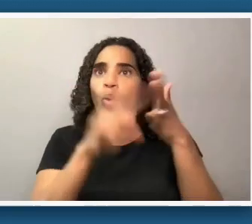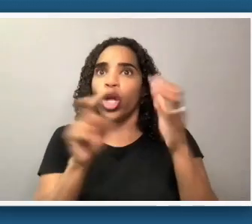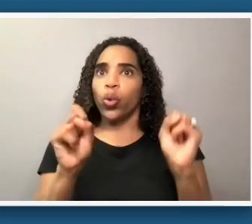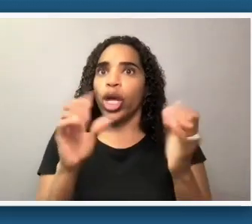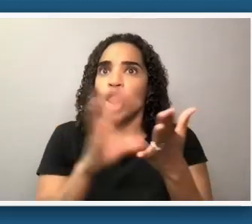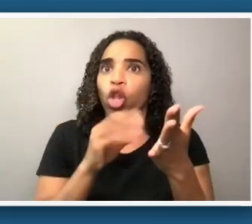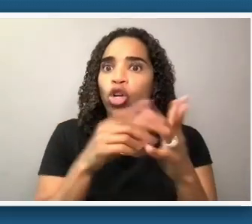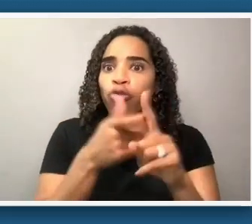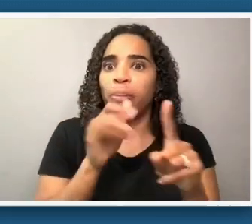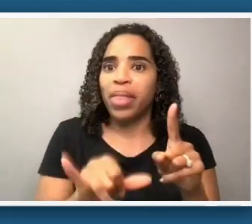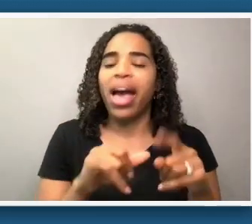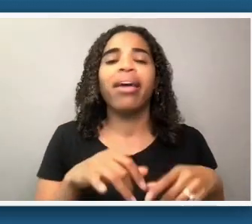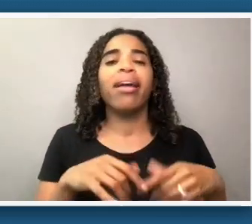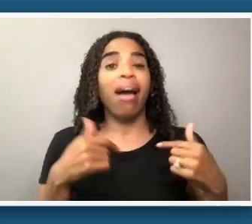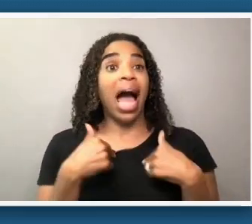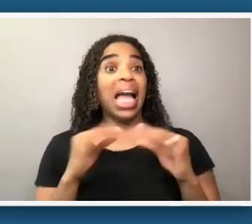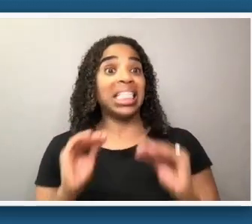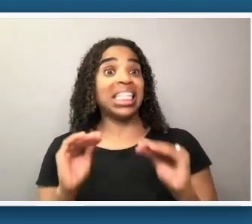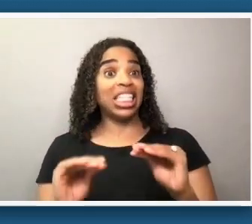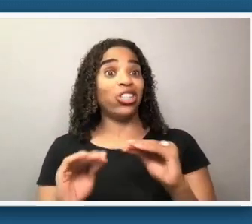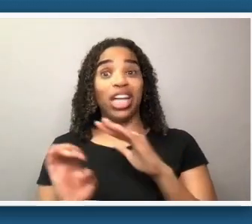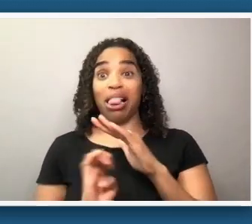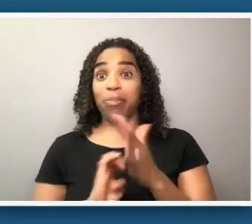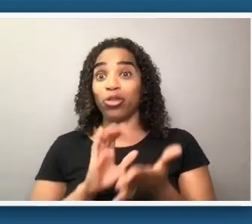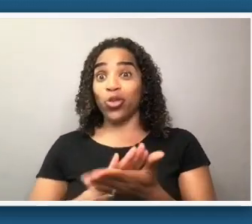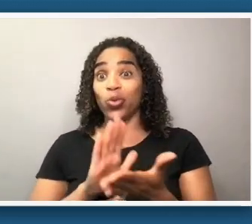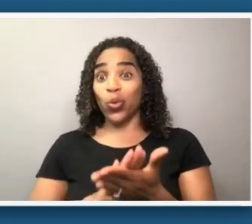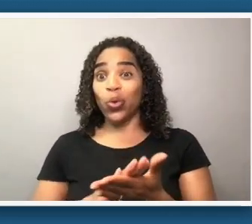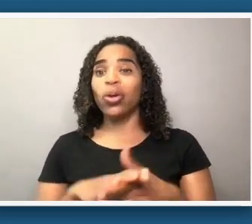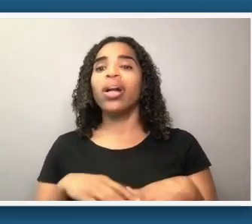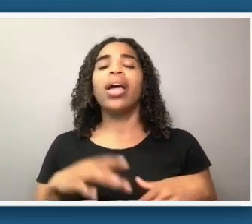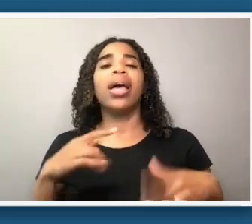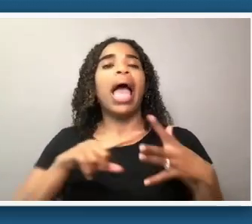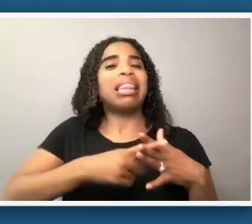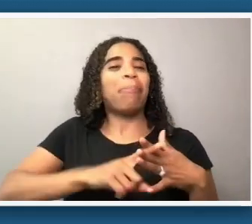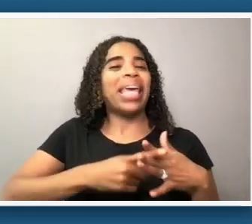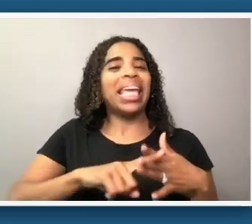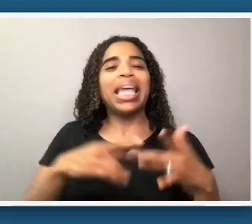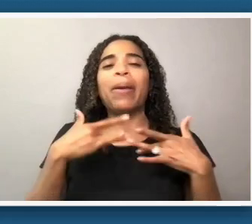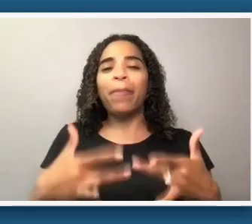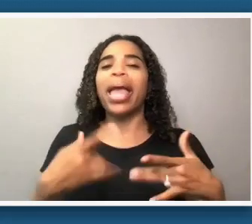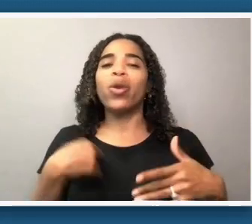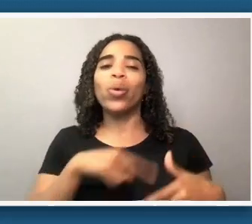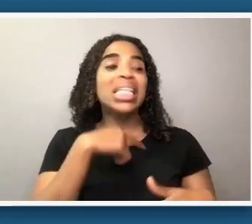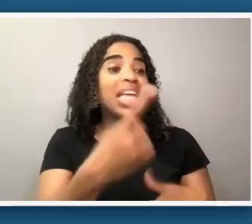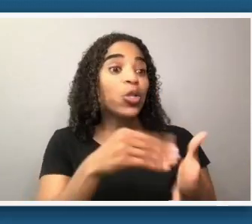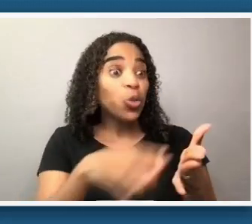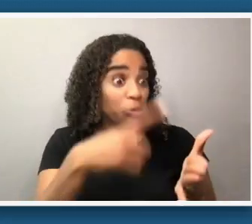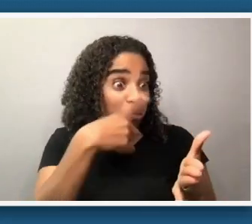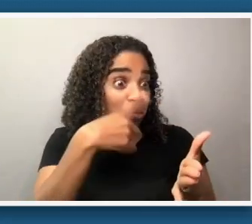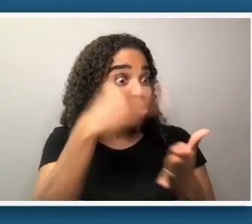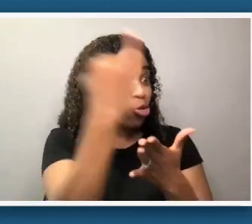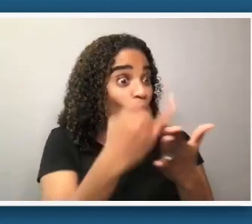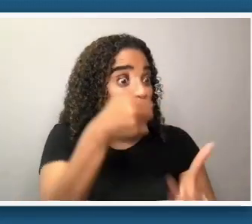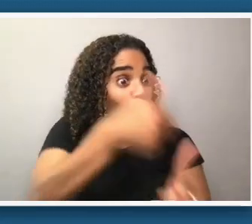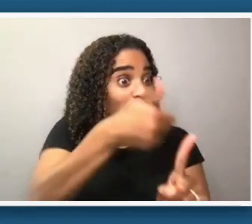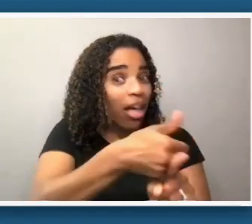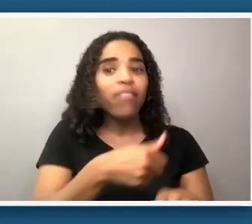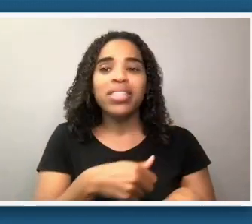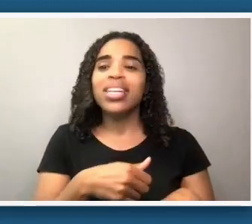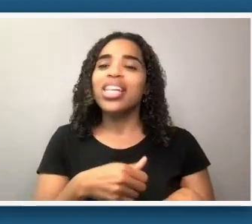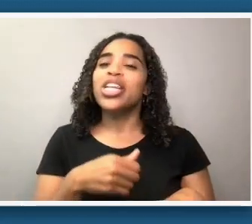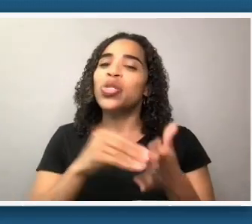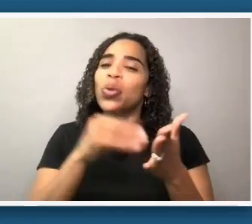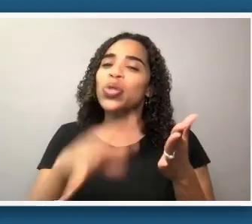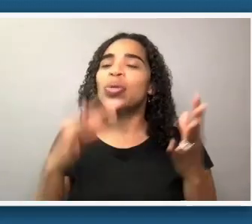As an elementary school teacher, we often start the year doing some kinds of self-portraits just to get students to start to